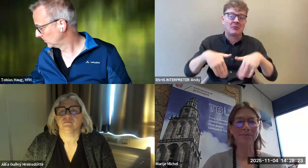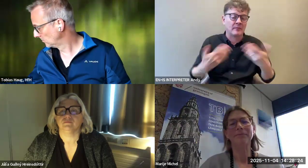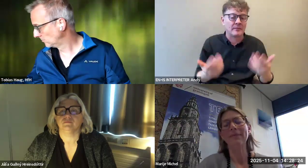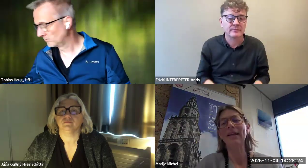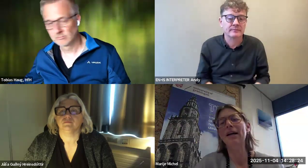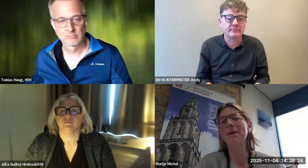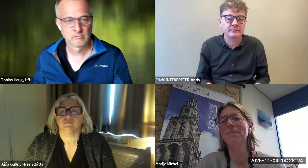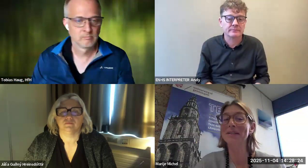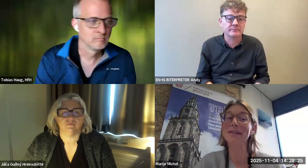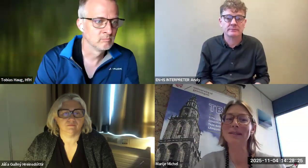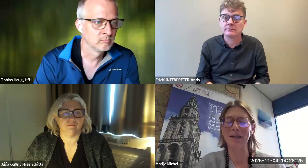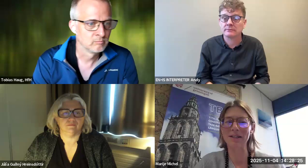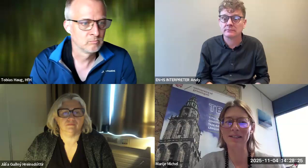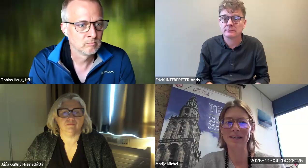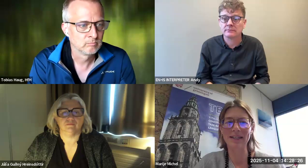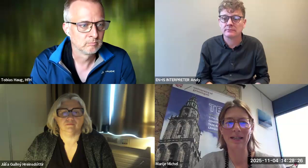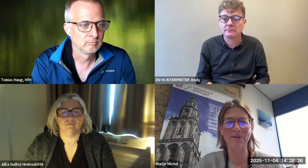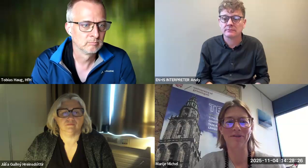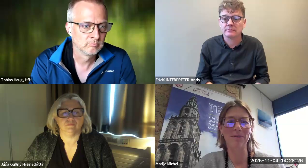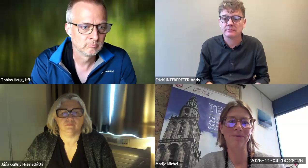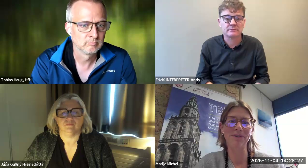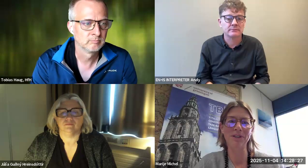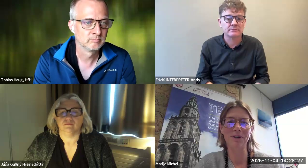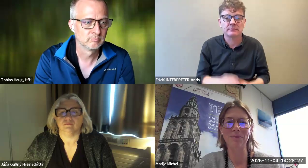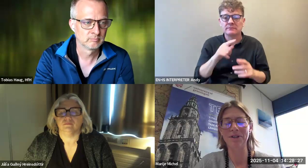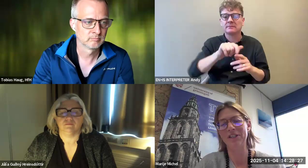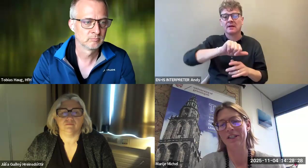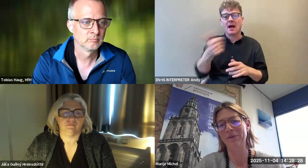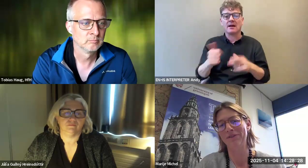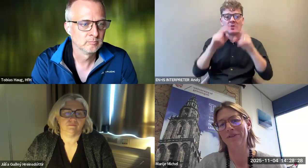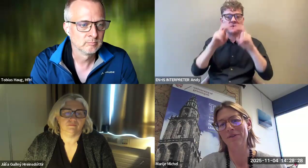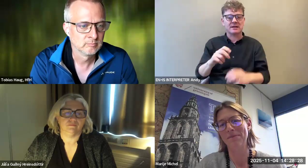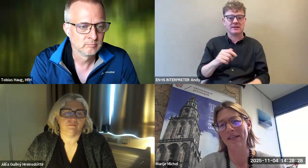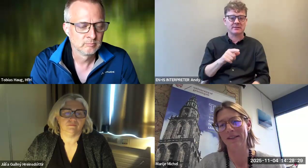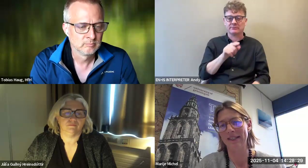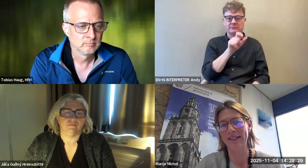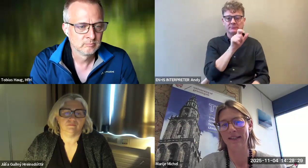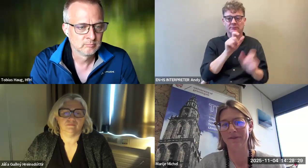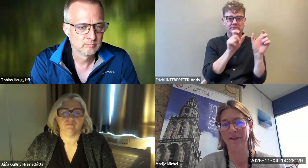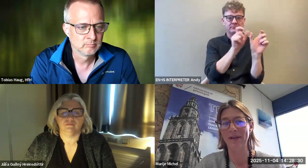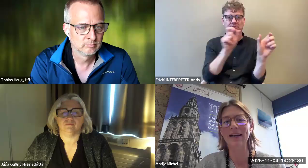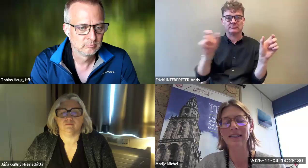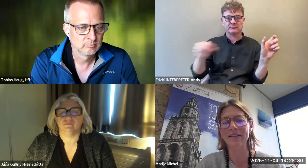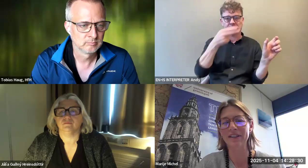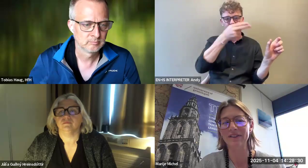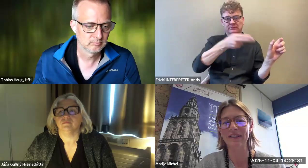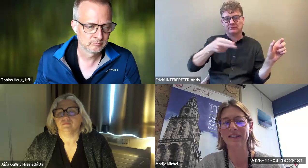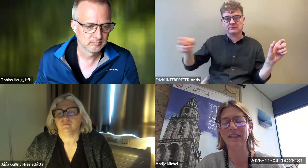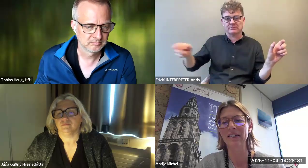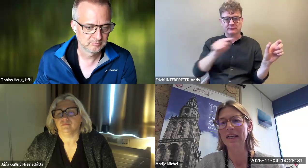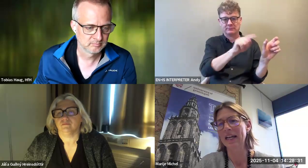So because this is another study that I performed with Judith Kormasch, Tineke Bravo, Michael Ratajczak from